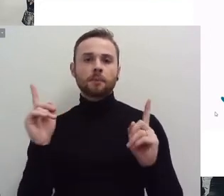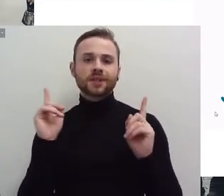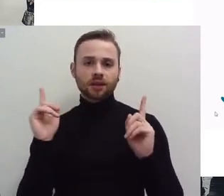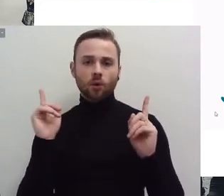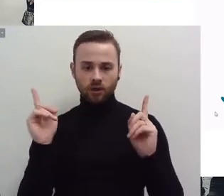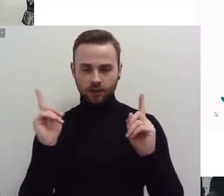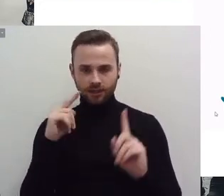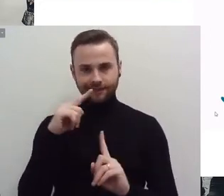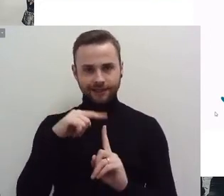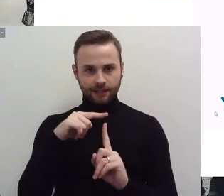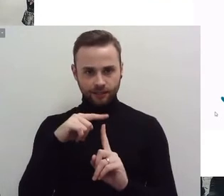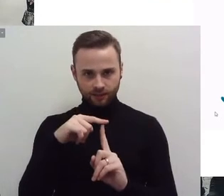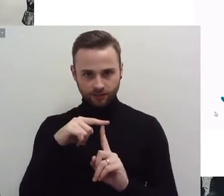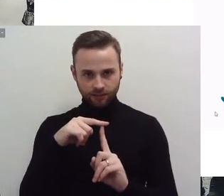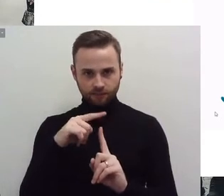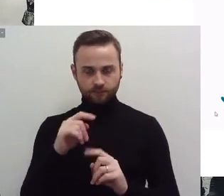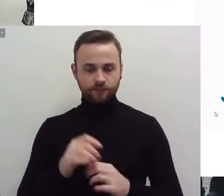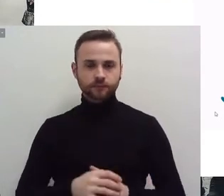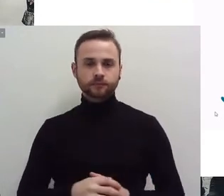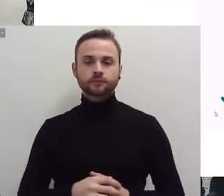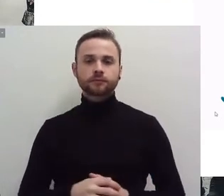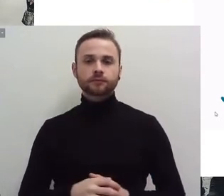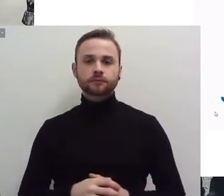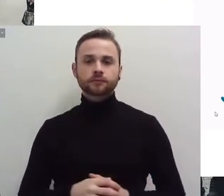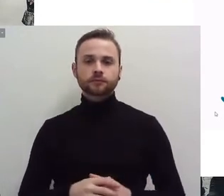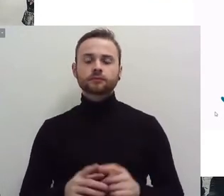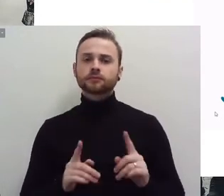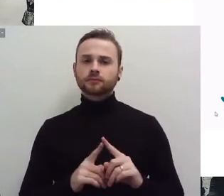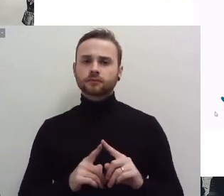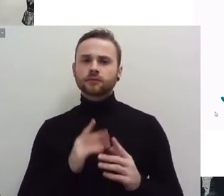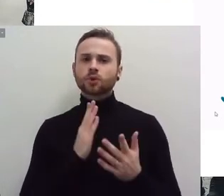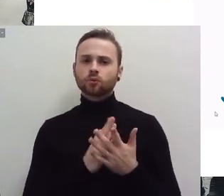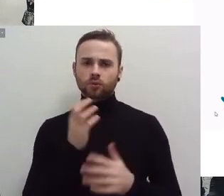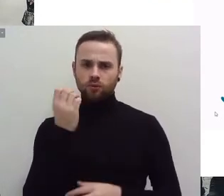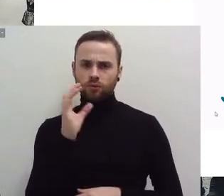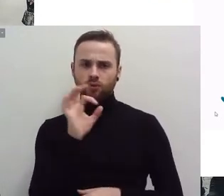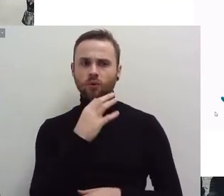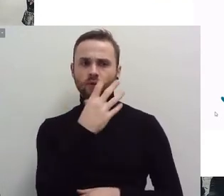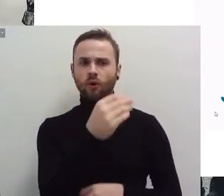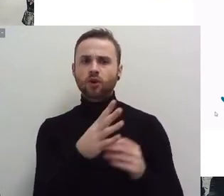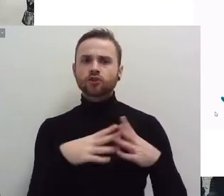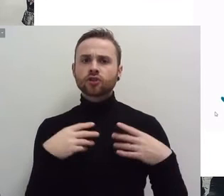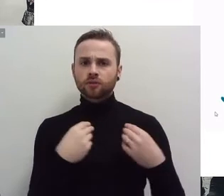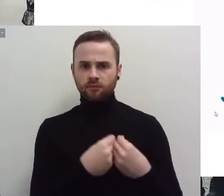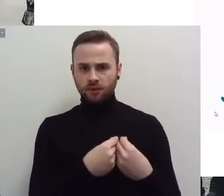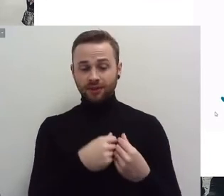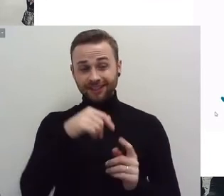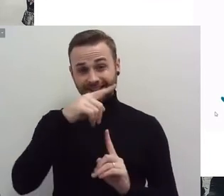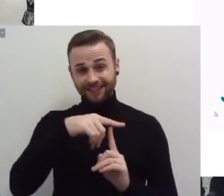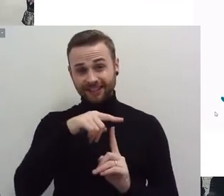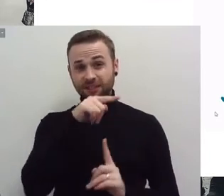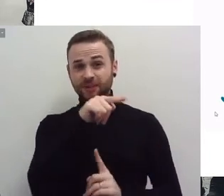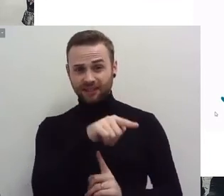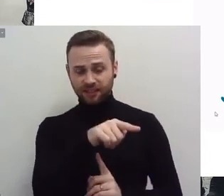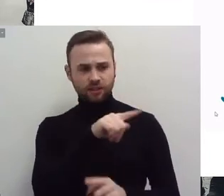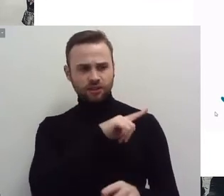alone. We need to improve the cooperation. We need the whole family care services and the